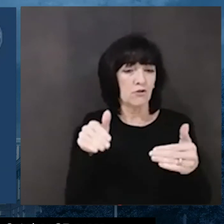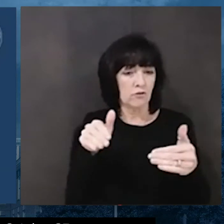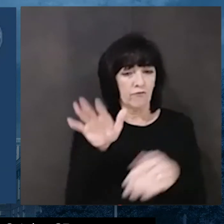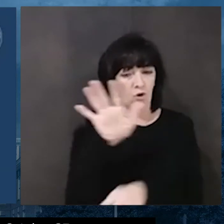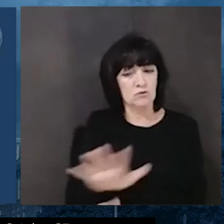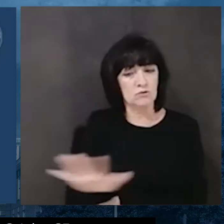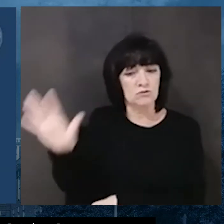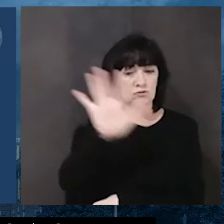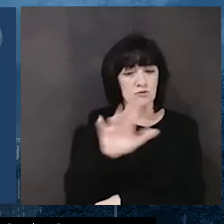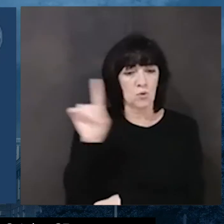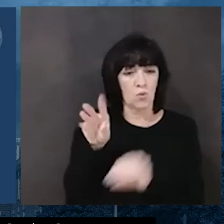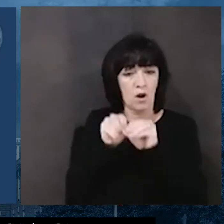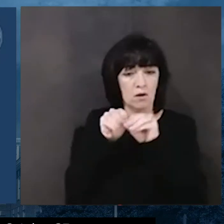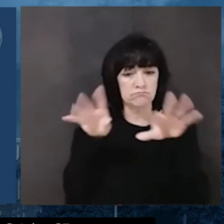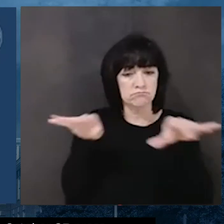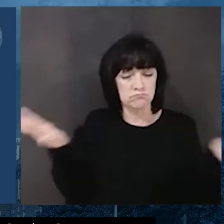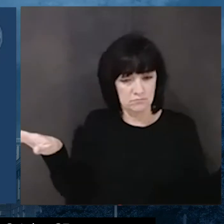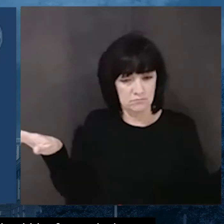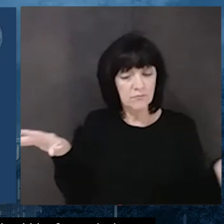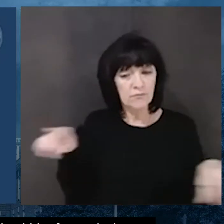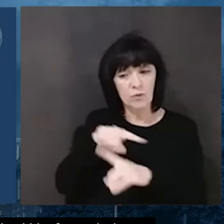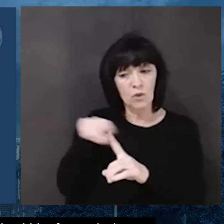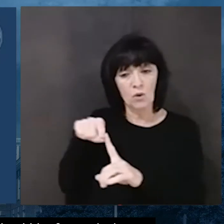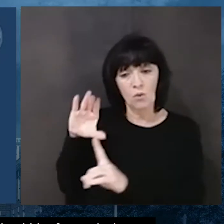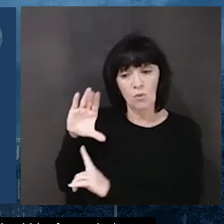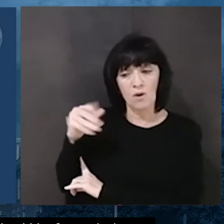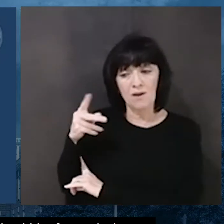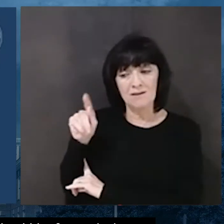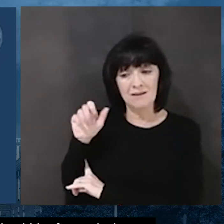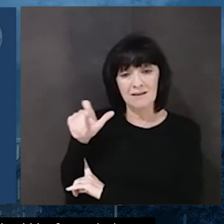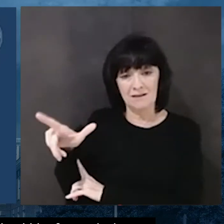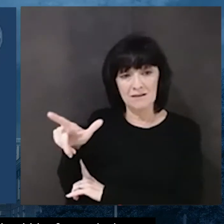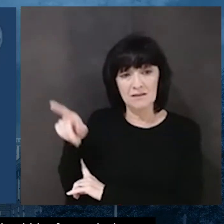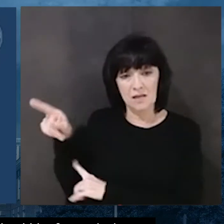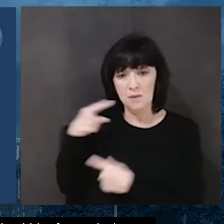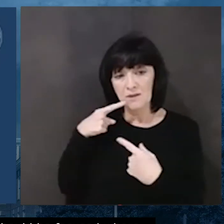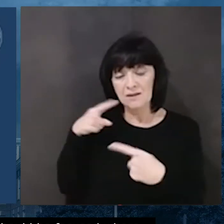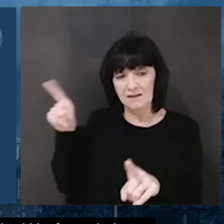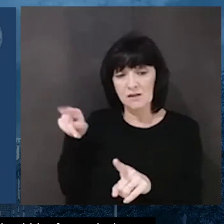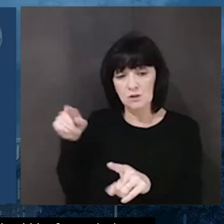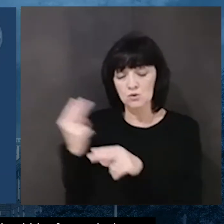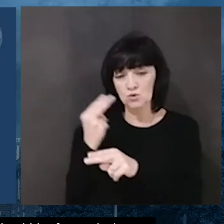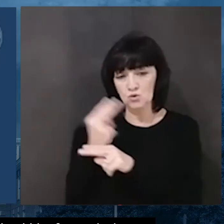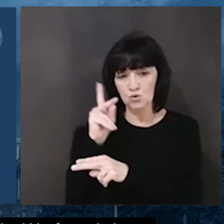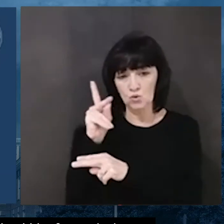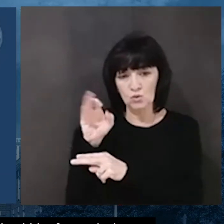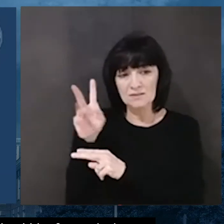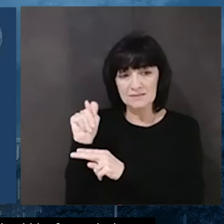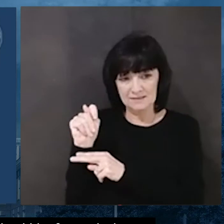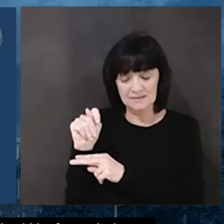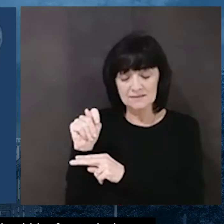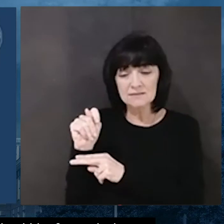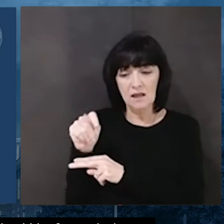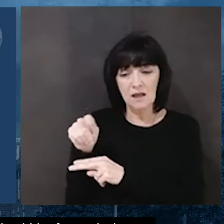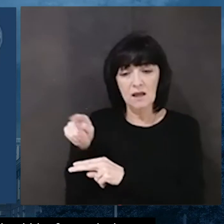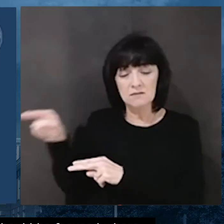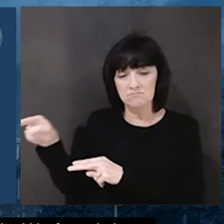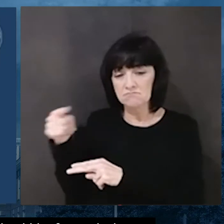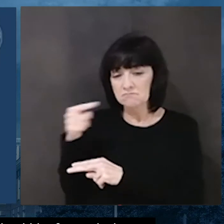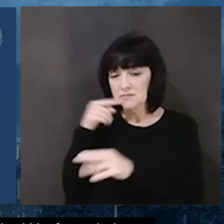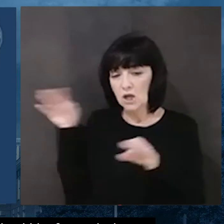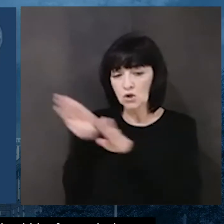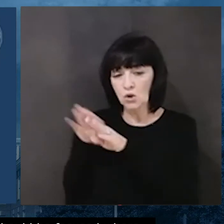where there are outbreaks. When Capitol announced they were using Kent County's data yesterday to defend their decision to close until January, you quickly tweeted